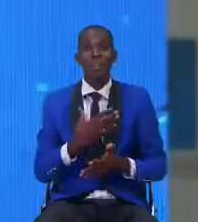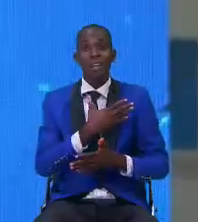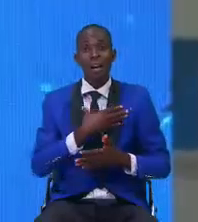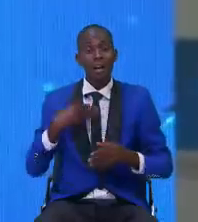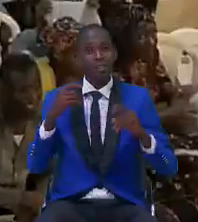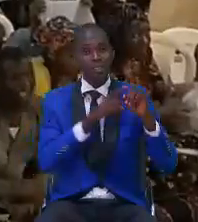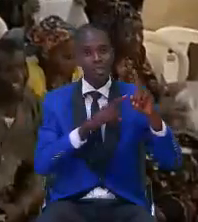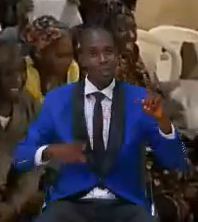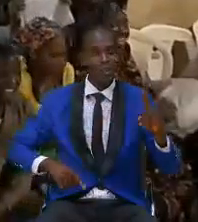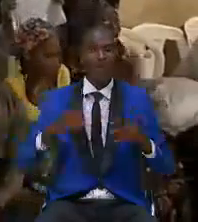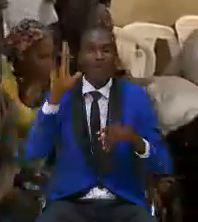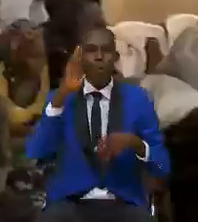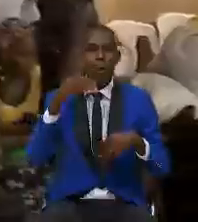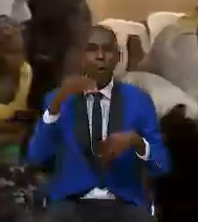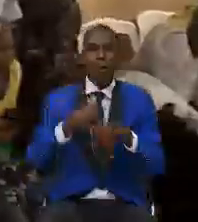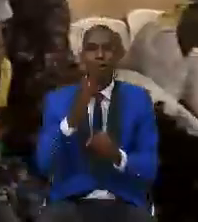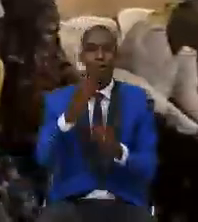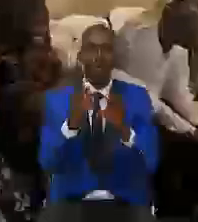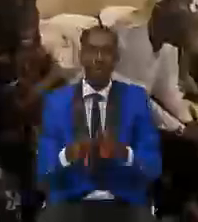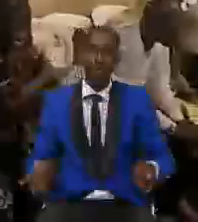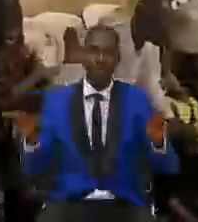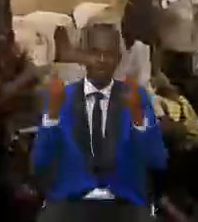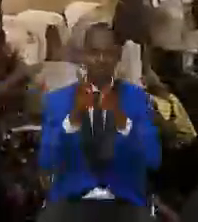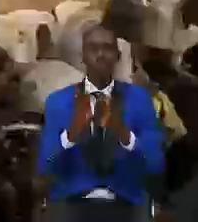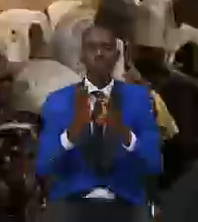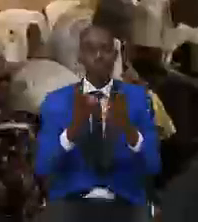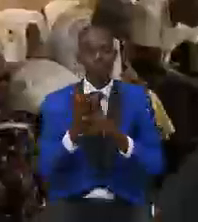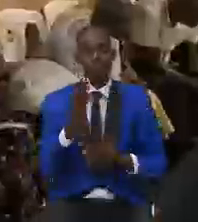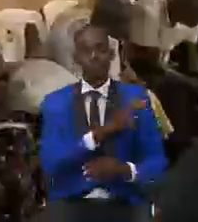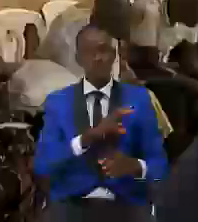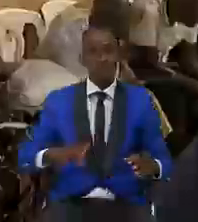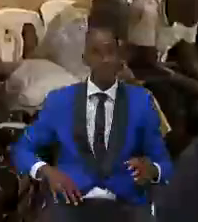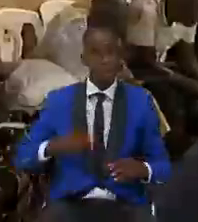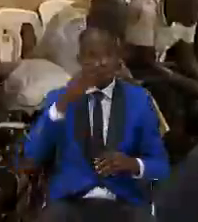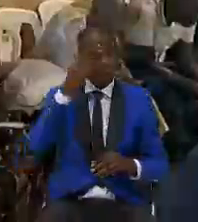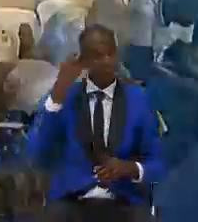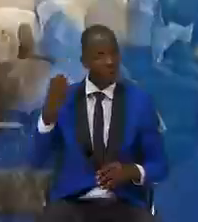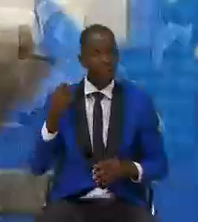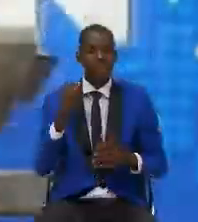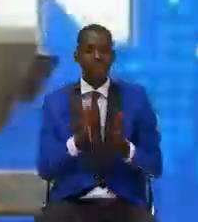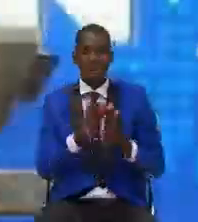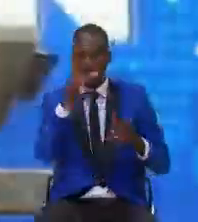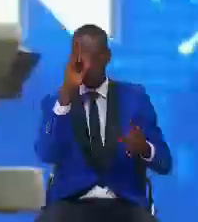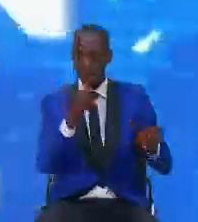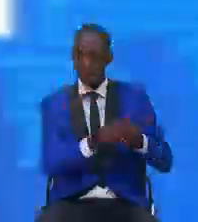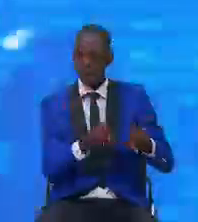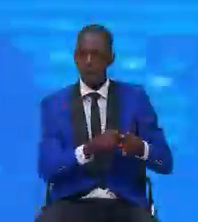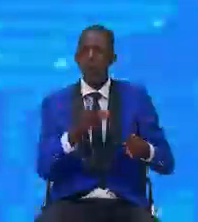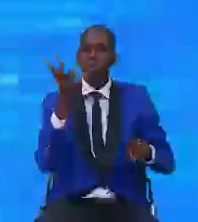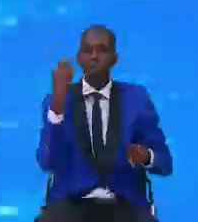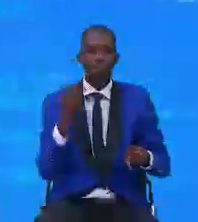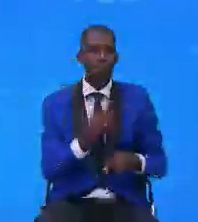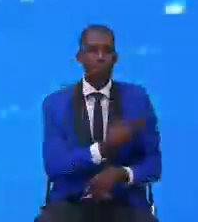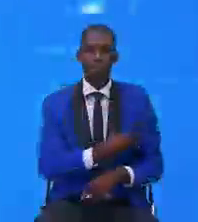in Jesus' name. And the Lord will make you worthy through Christ. Because the